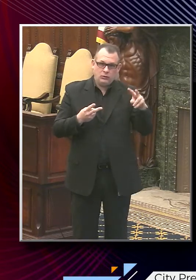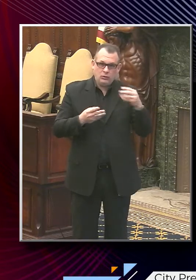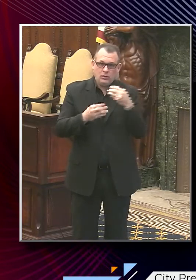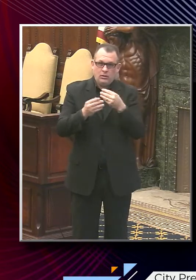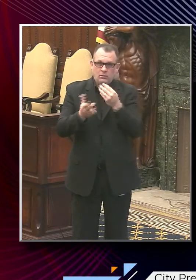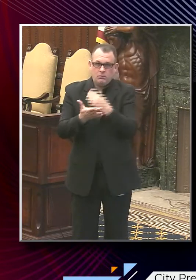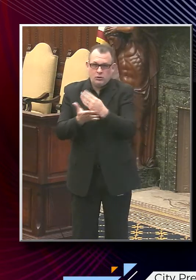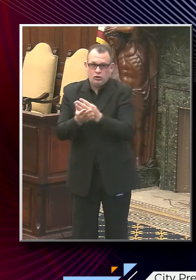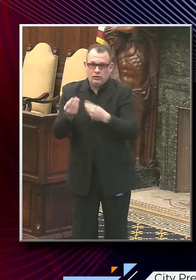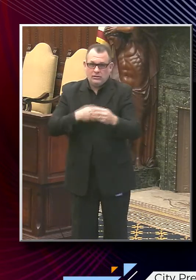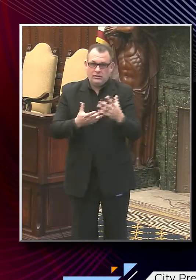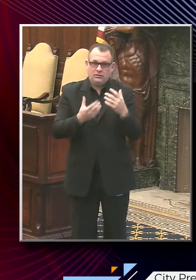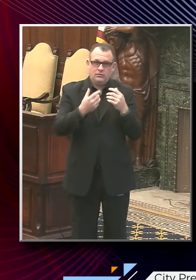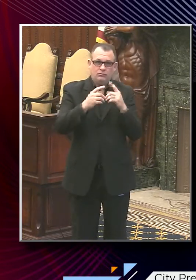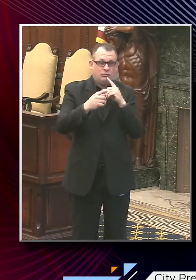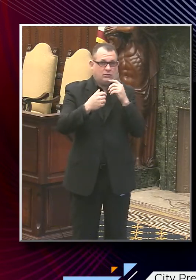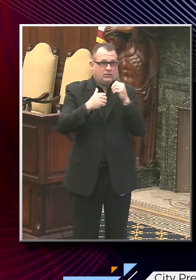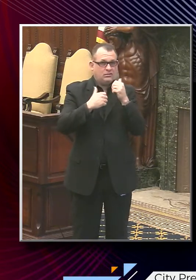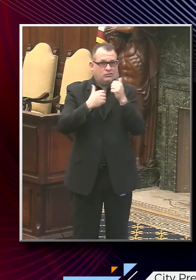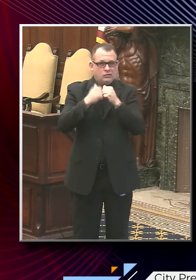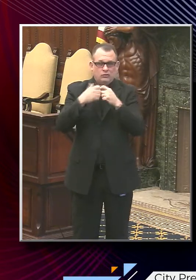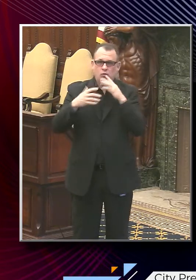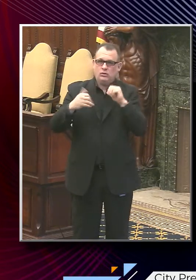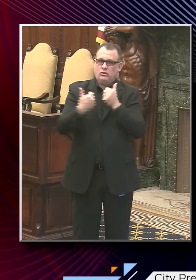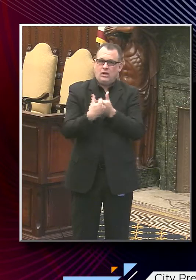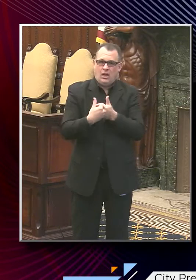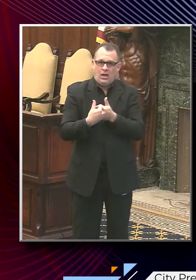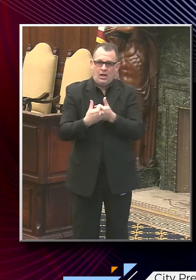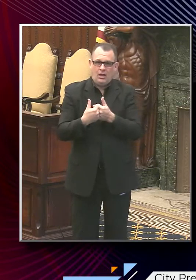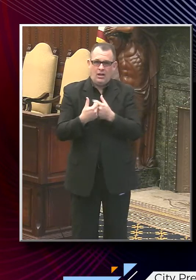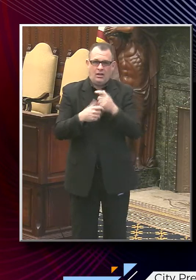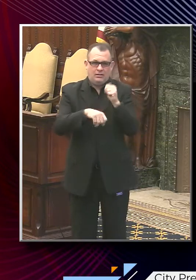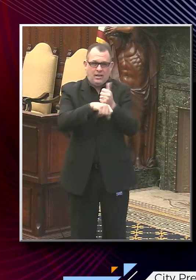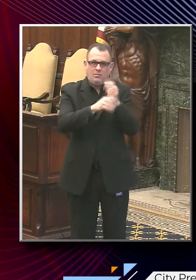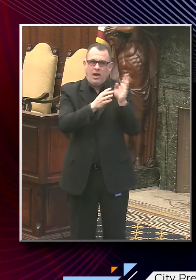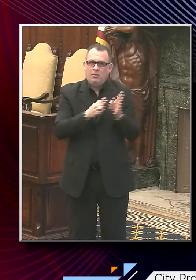created challenges throughout our 5-year plan.